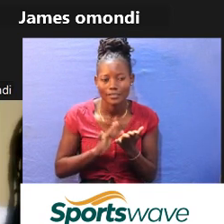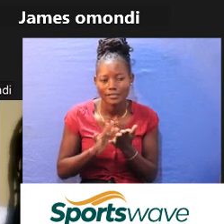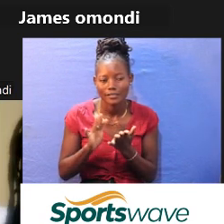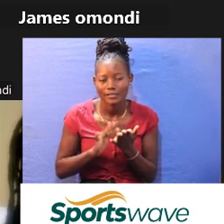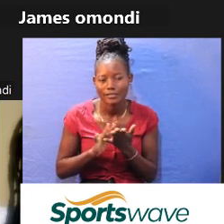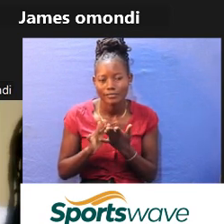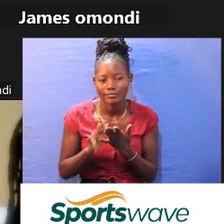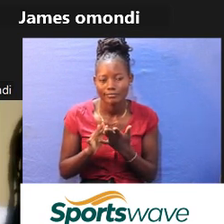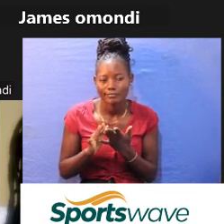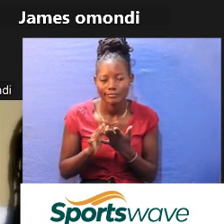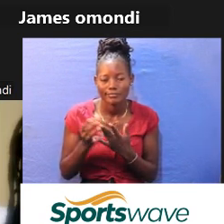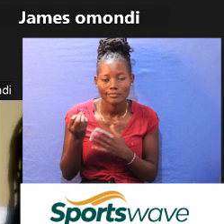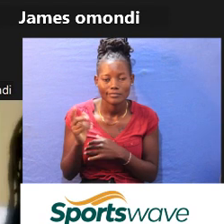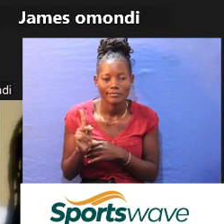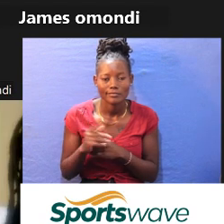you. Okay.